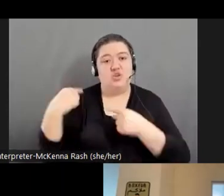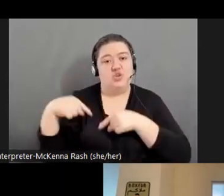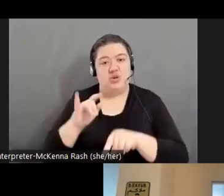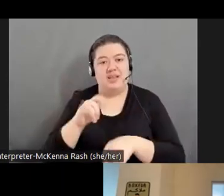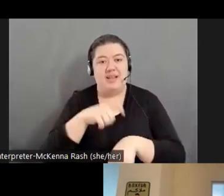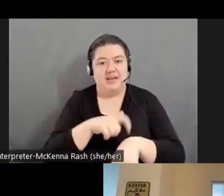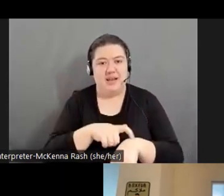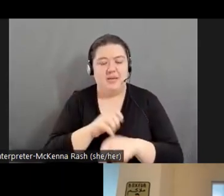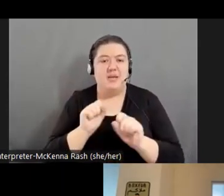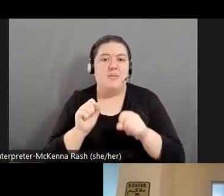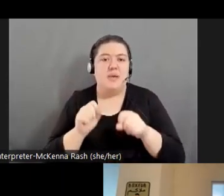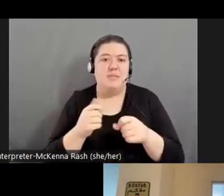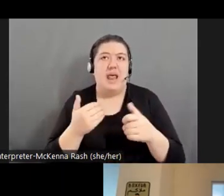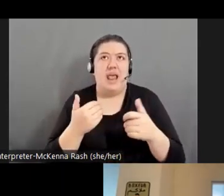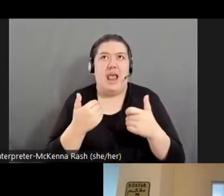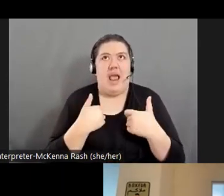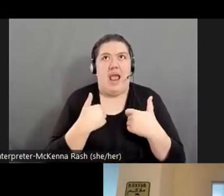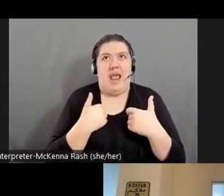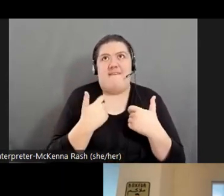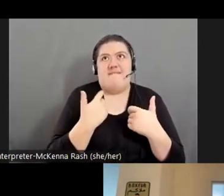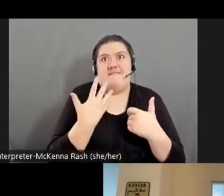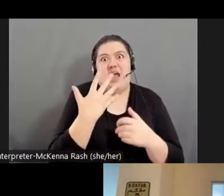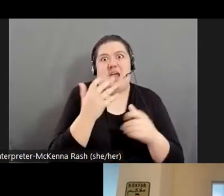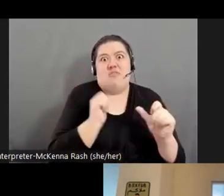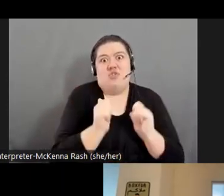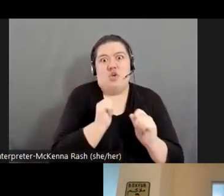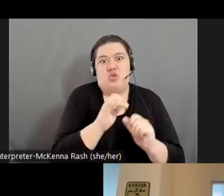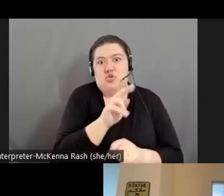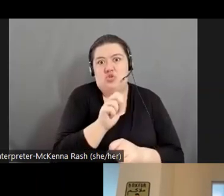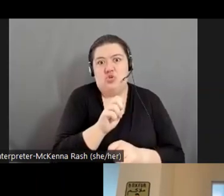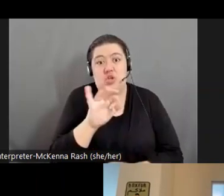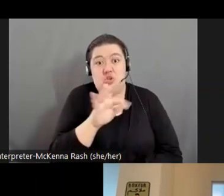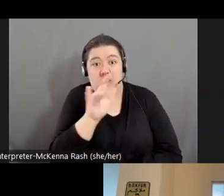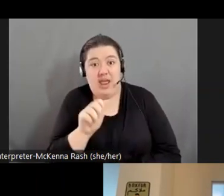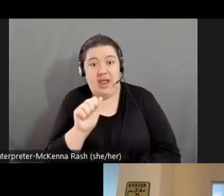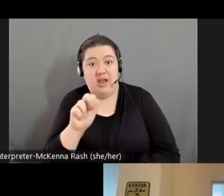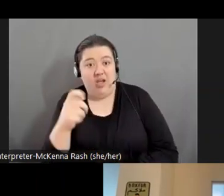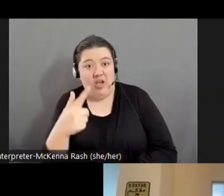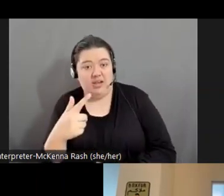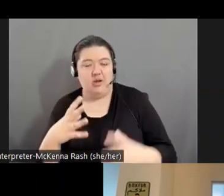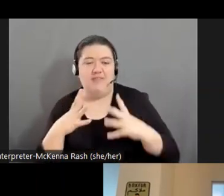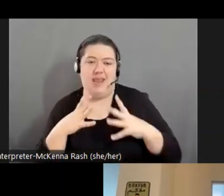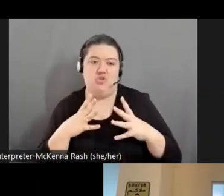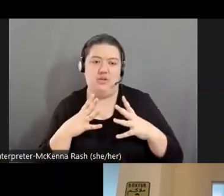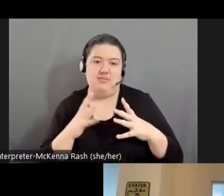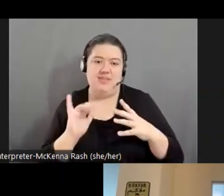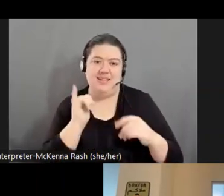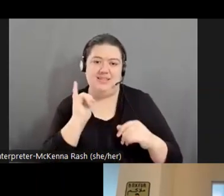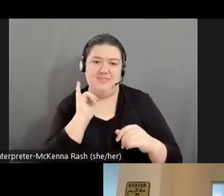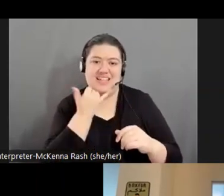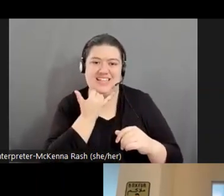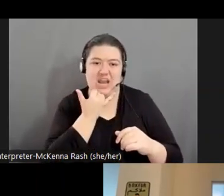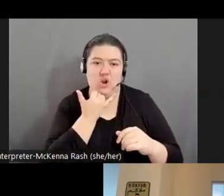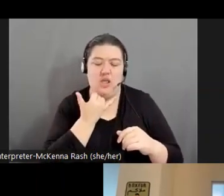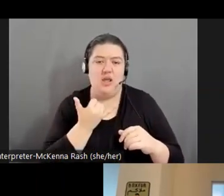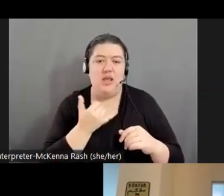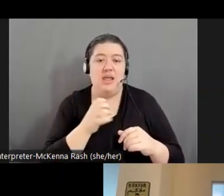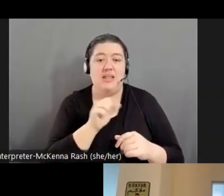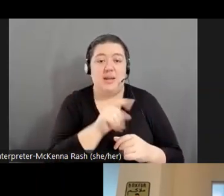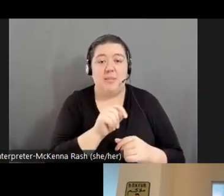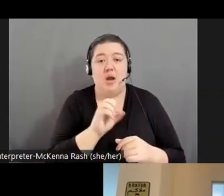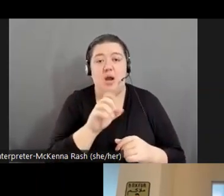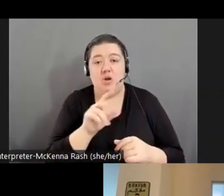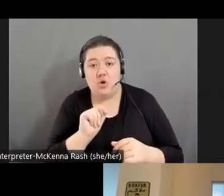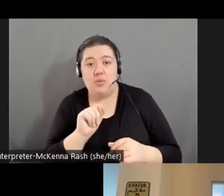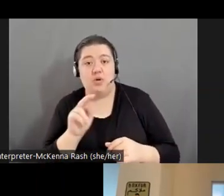it might be like, I've got 5 shows in June, July, August, they're on vacation. That's incidental. September, October, November, they're on tour in